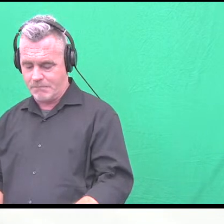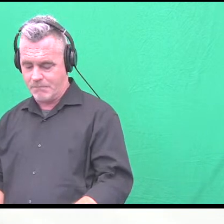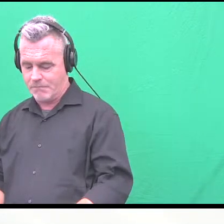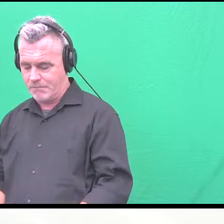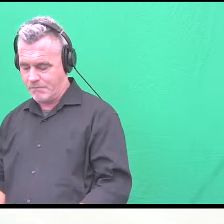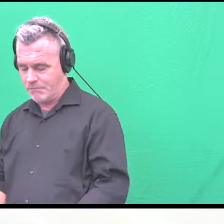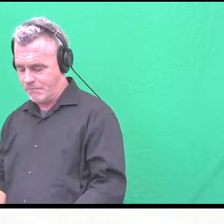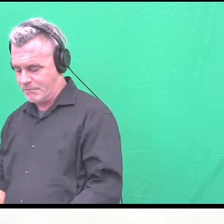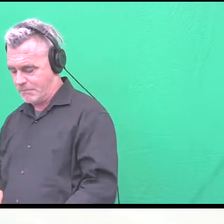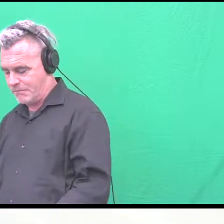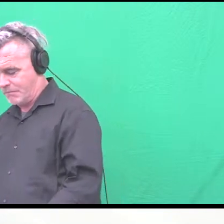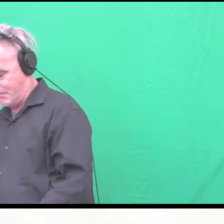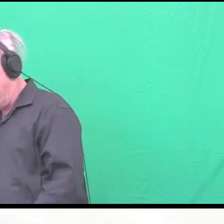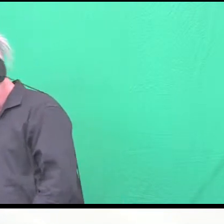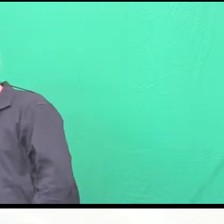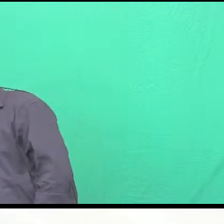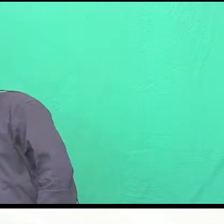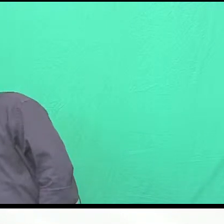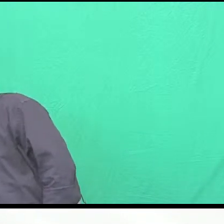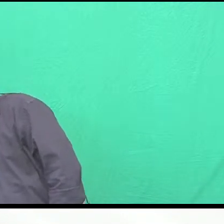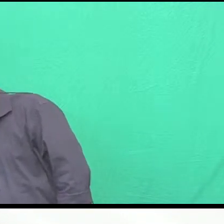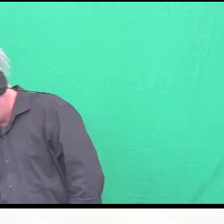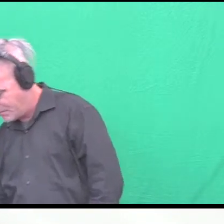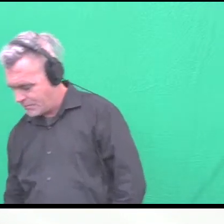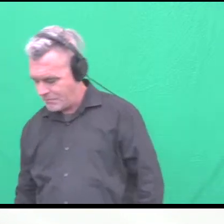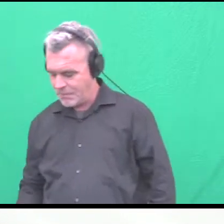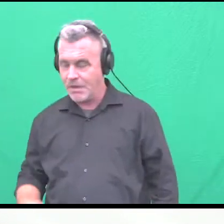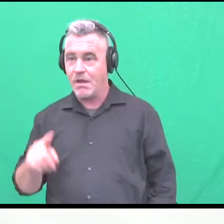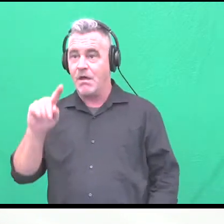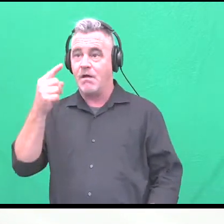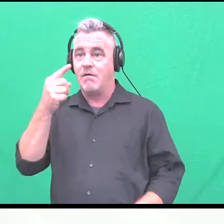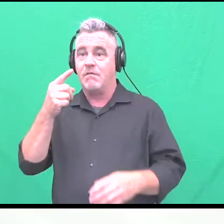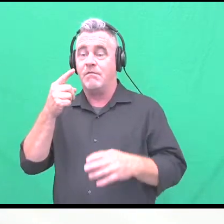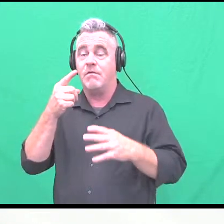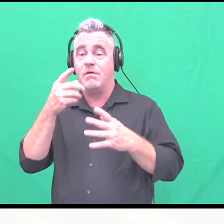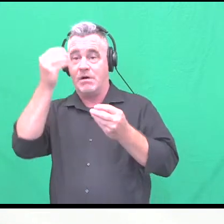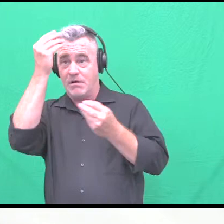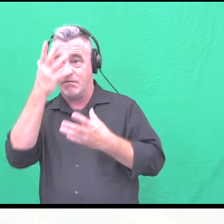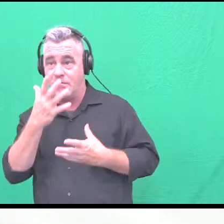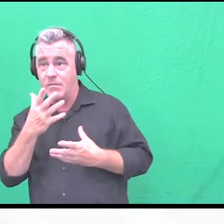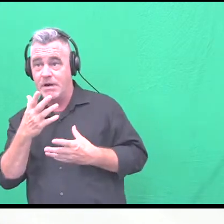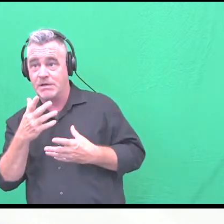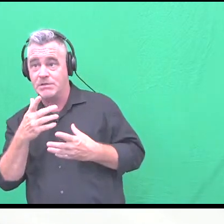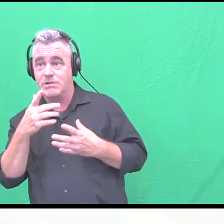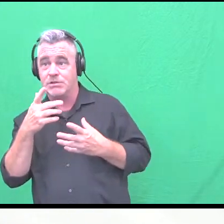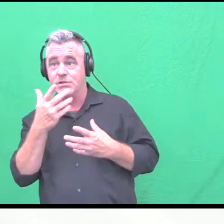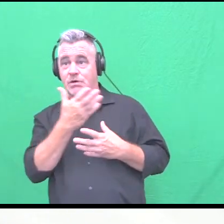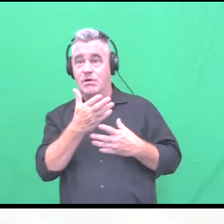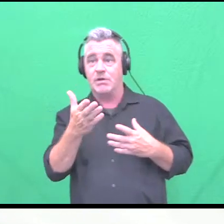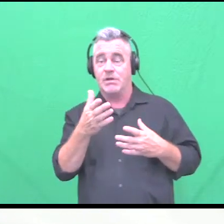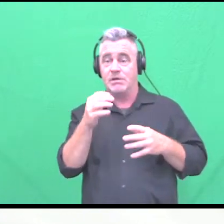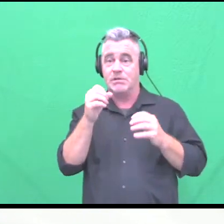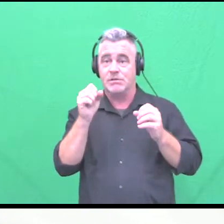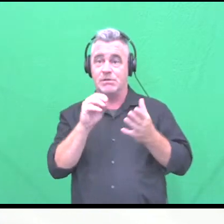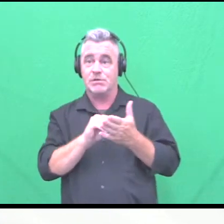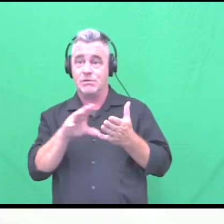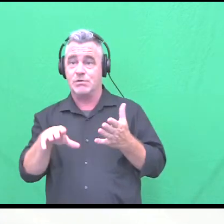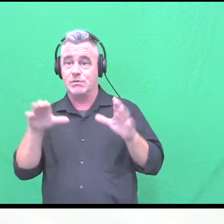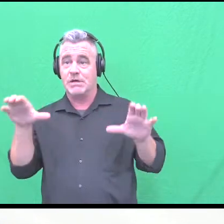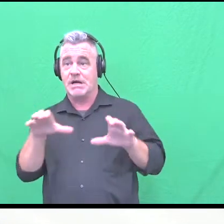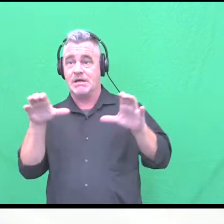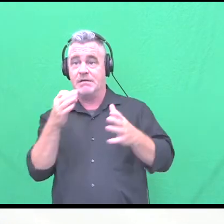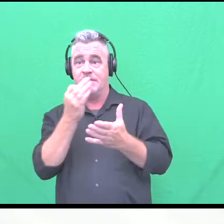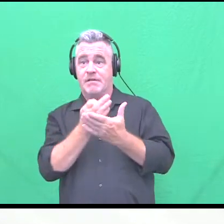Informational items. 15A, first reading of revisions to Board Policy 3452, Student Activity Funds, and